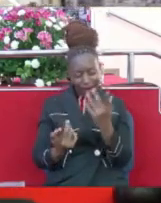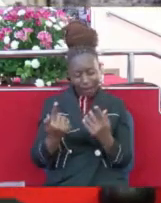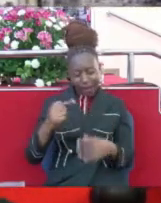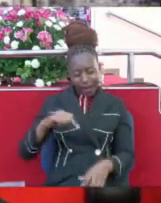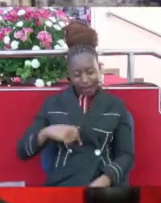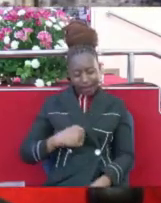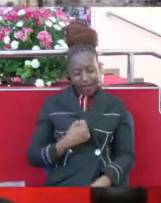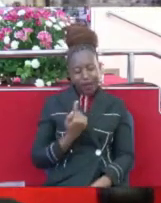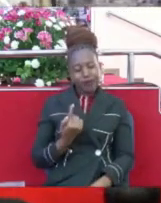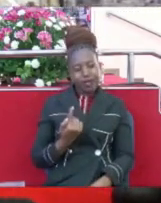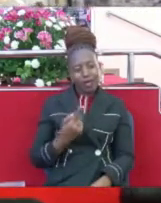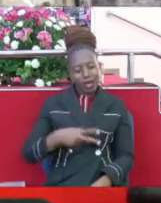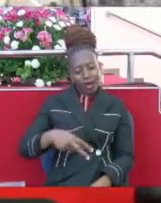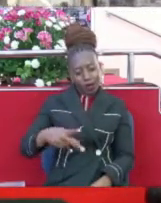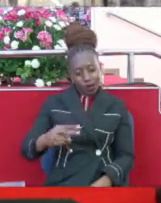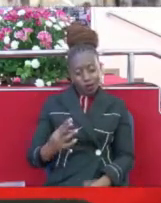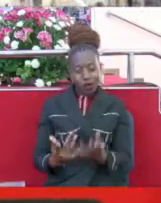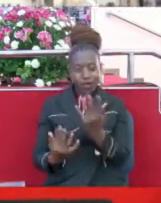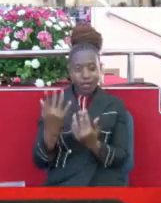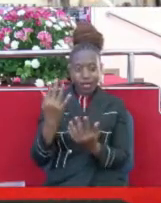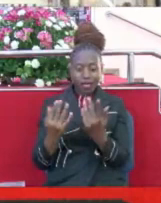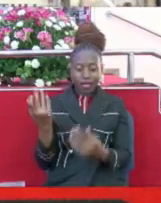the heat of God.